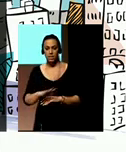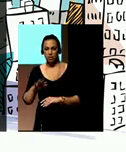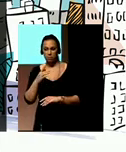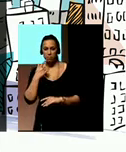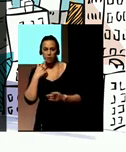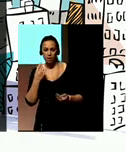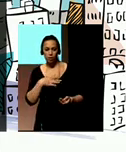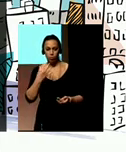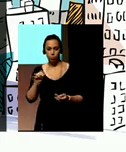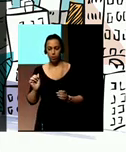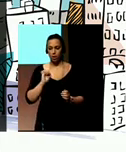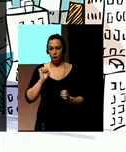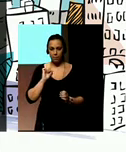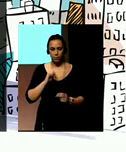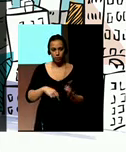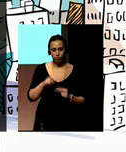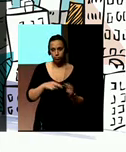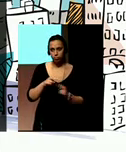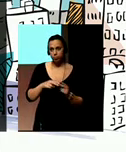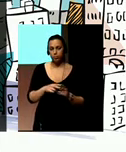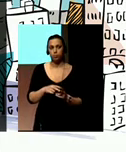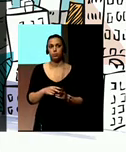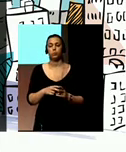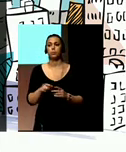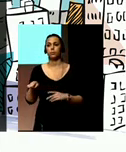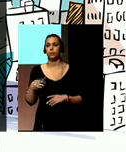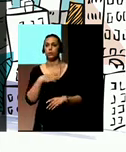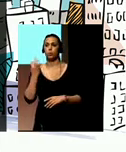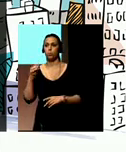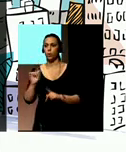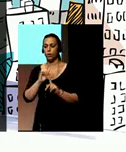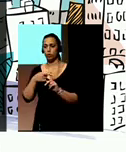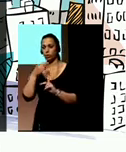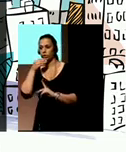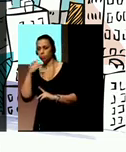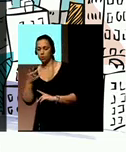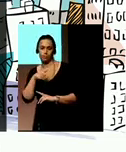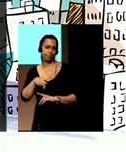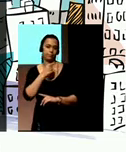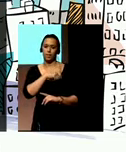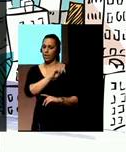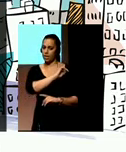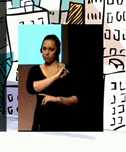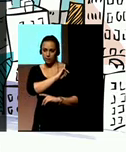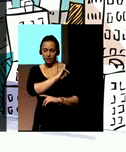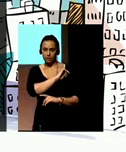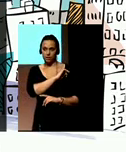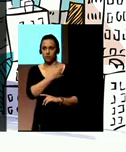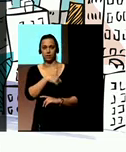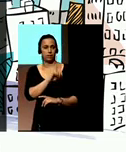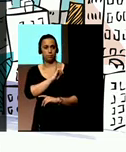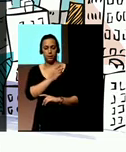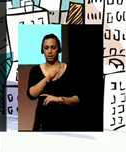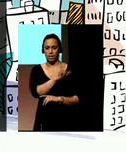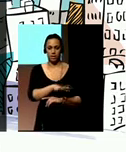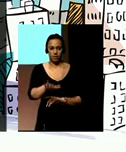the space speculation wasn't as important as the one we have in Spain, maybe that allows you this